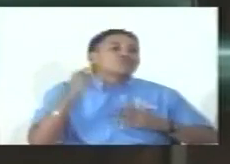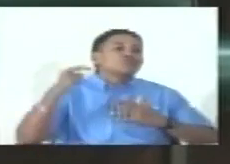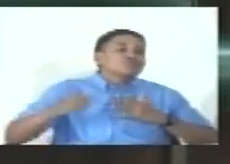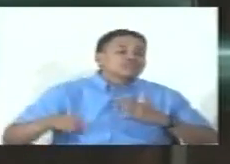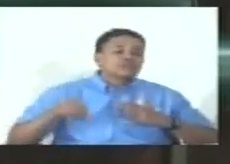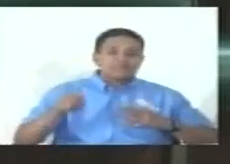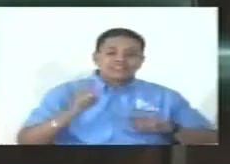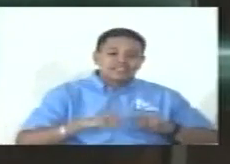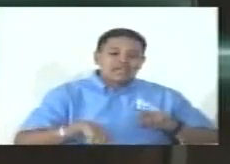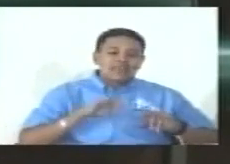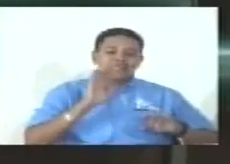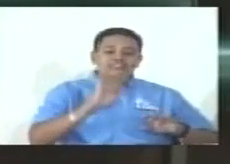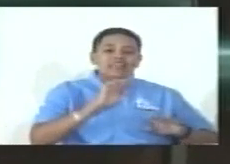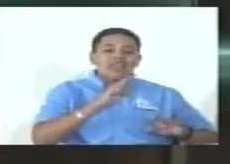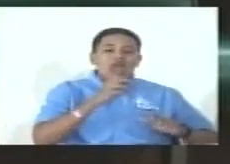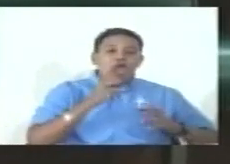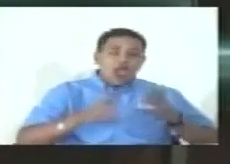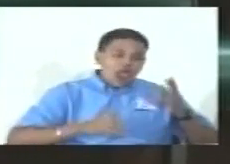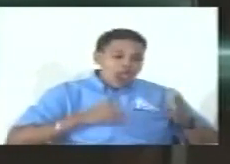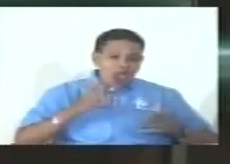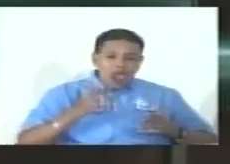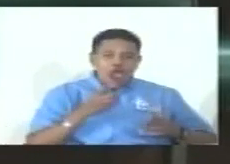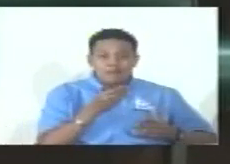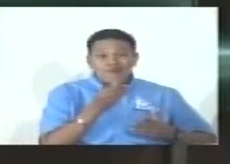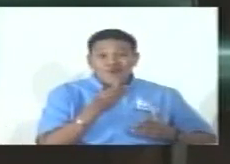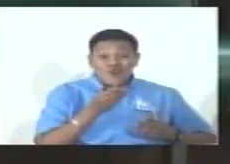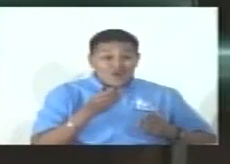Their backs are broken.